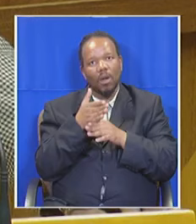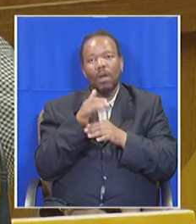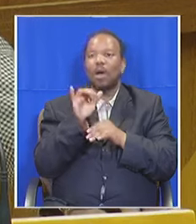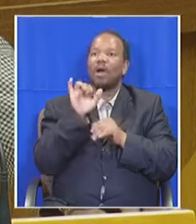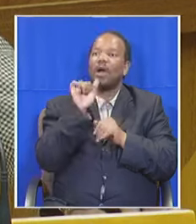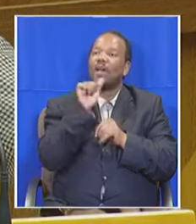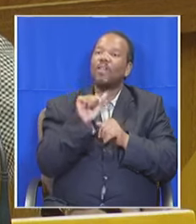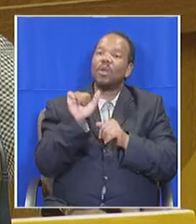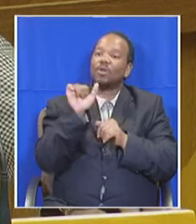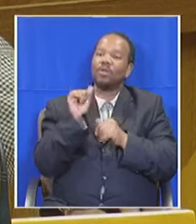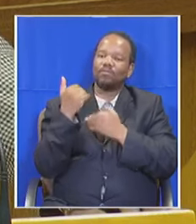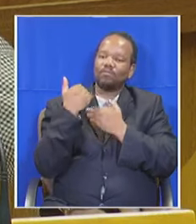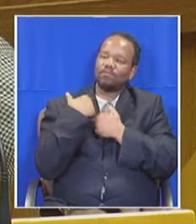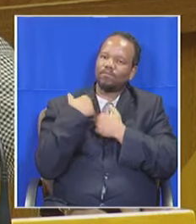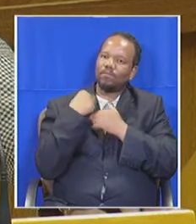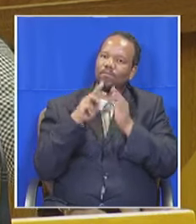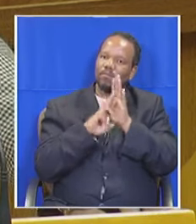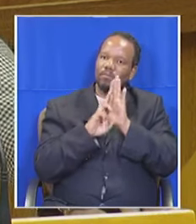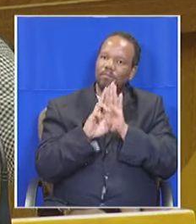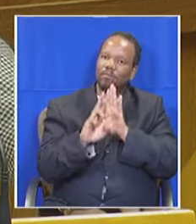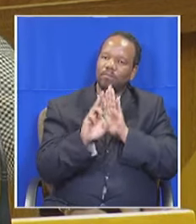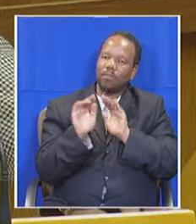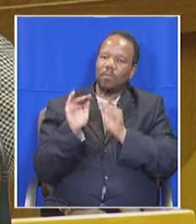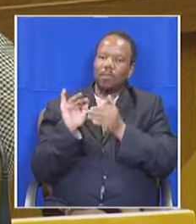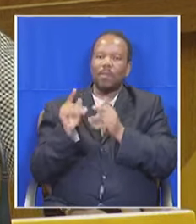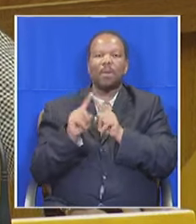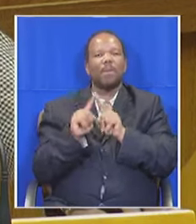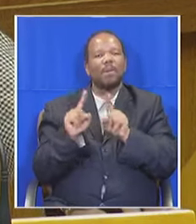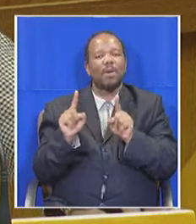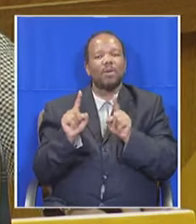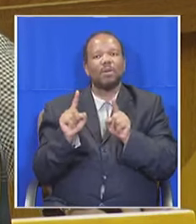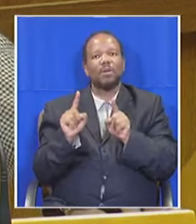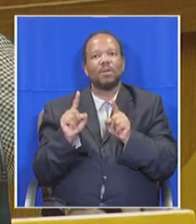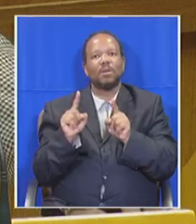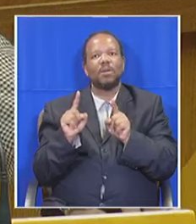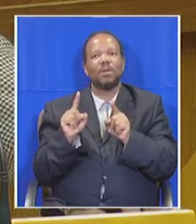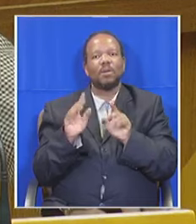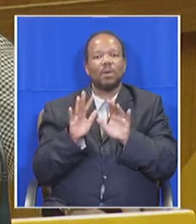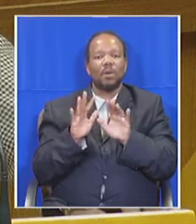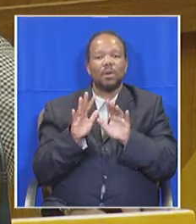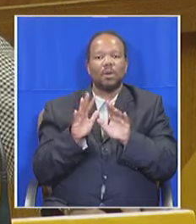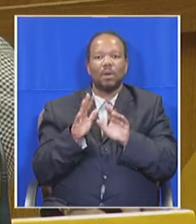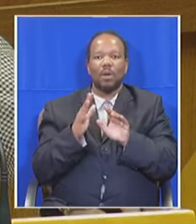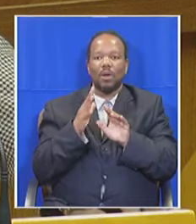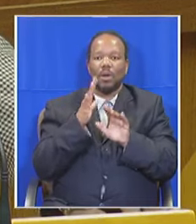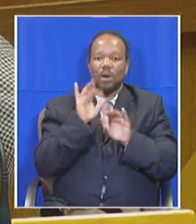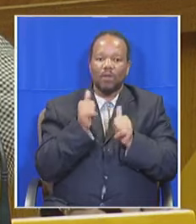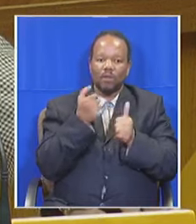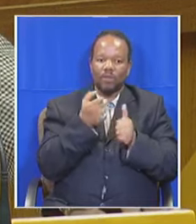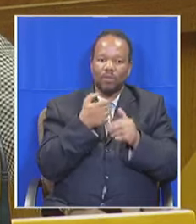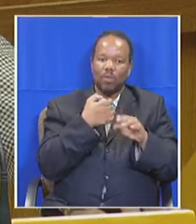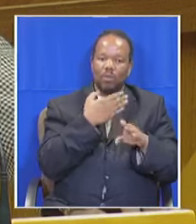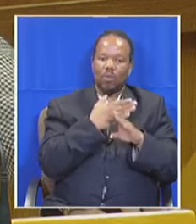Traditional Leadership and Governance Framework Act. However, we still find the non-alignment of terms of office of